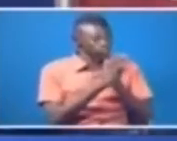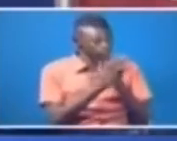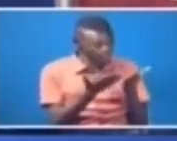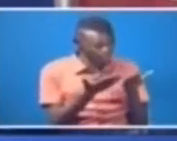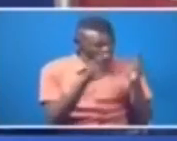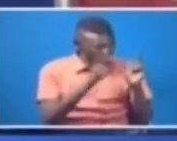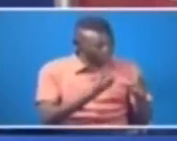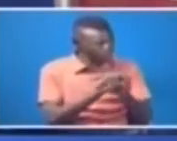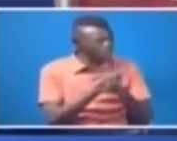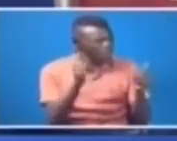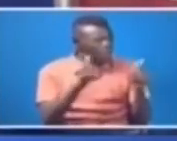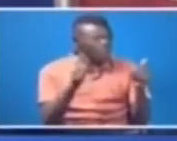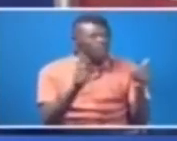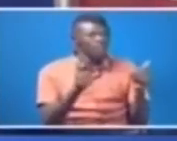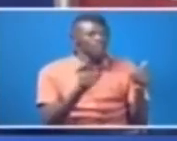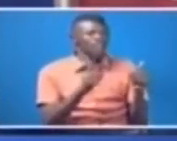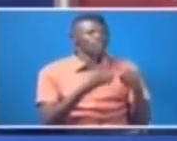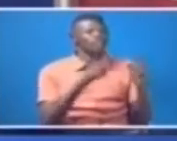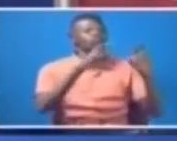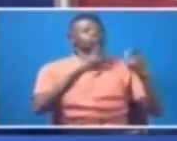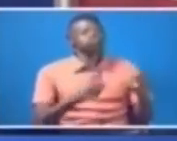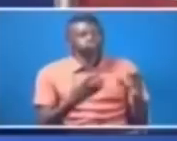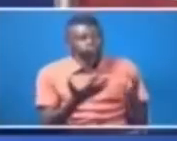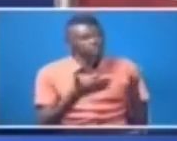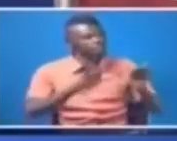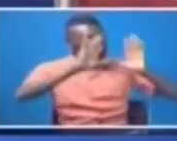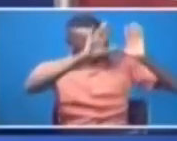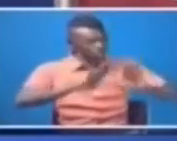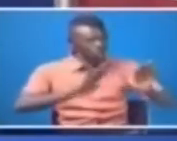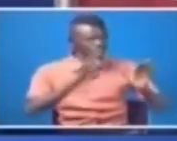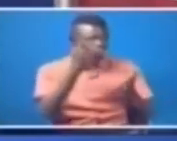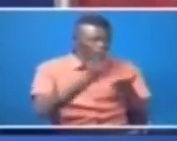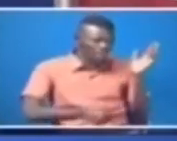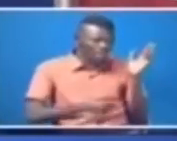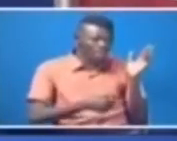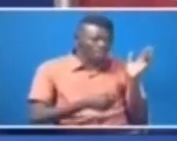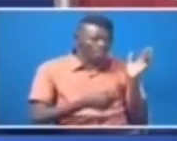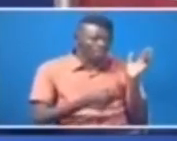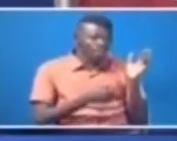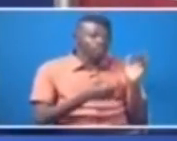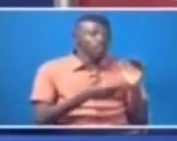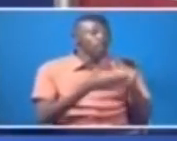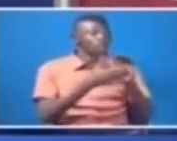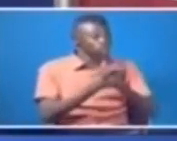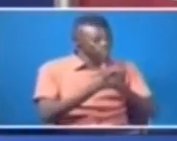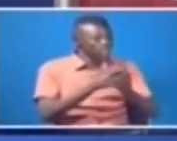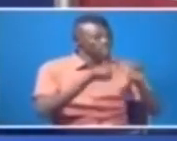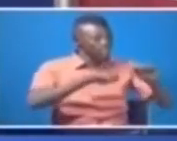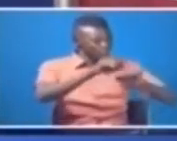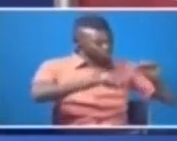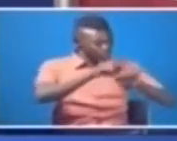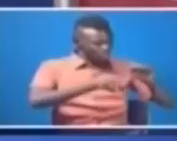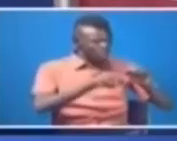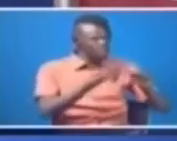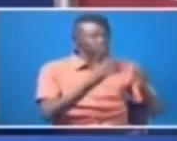person to advocate for the dilution of that scrutiny. I think what is important to note that it is only under this administration that the level